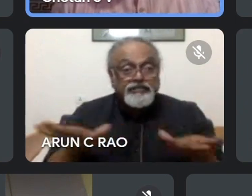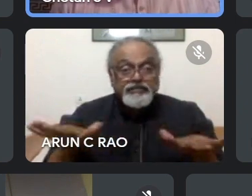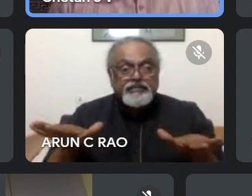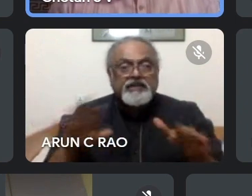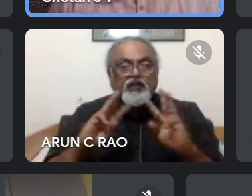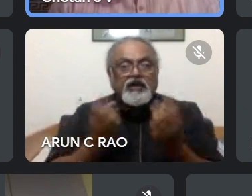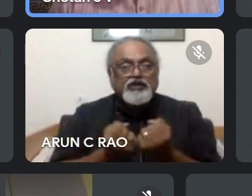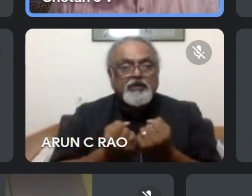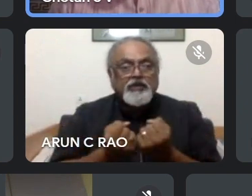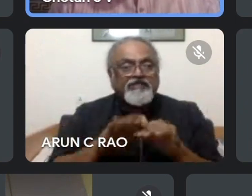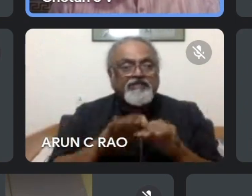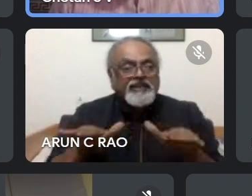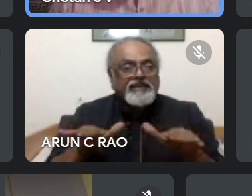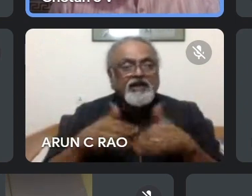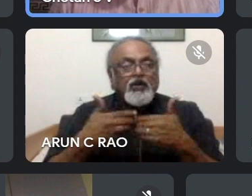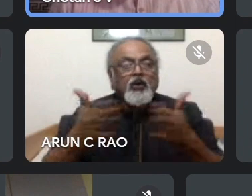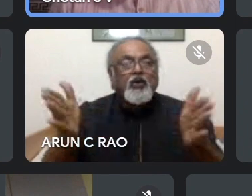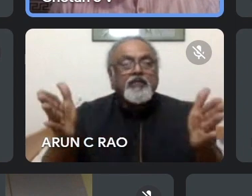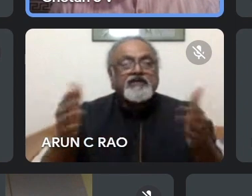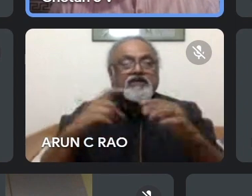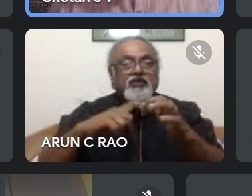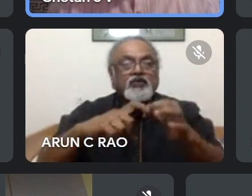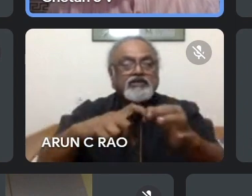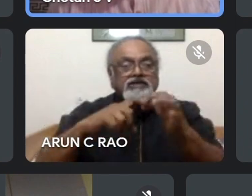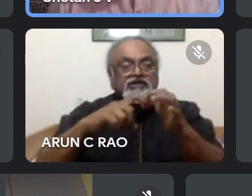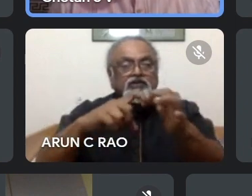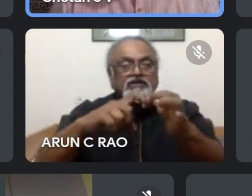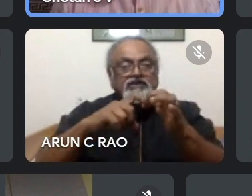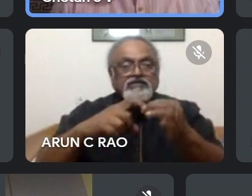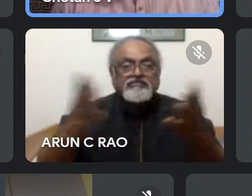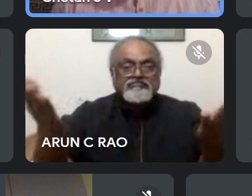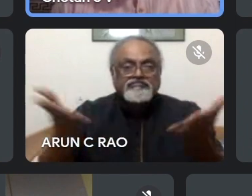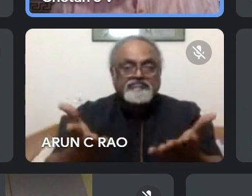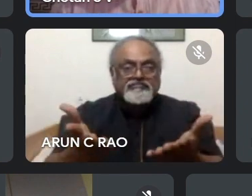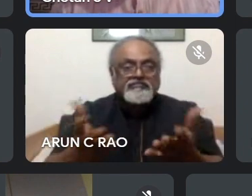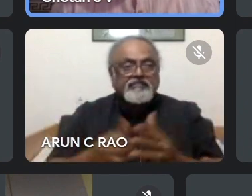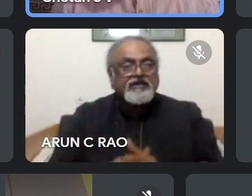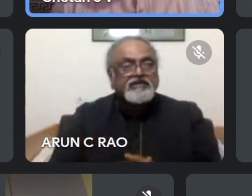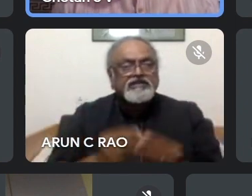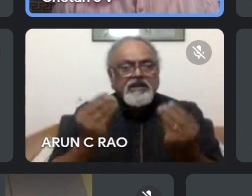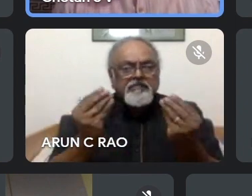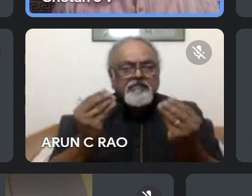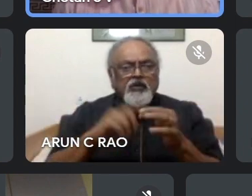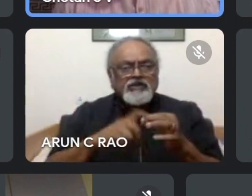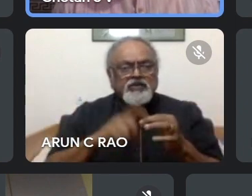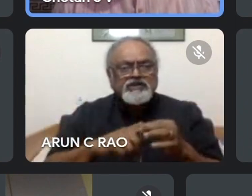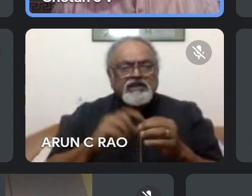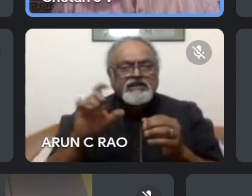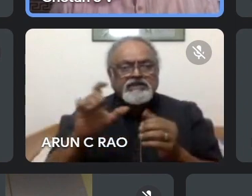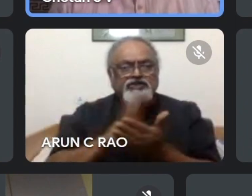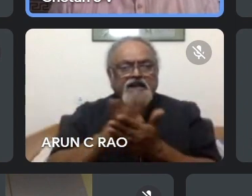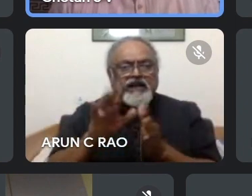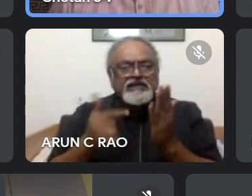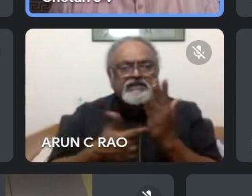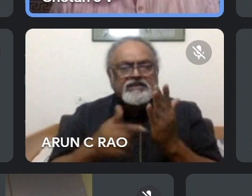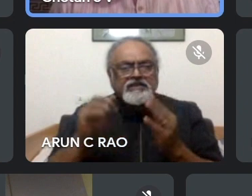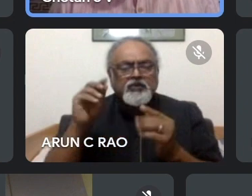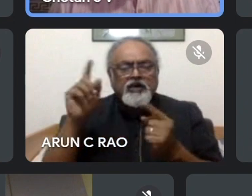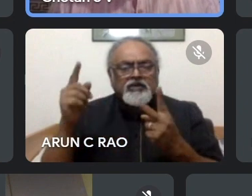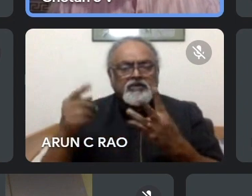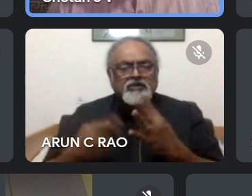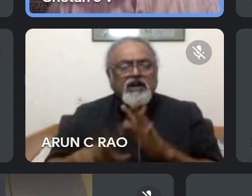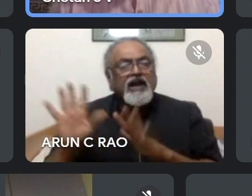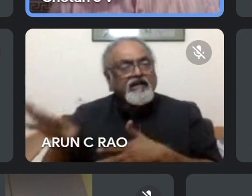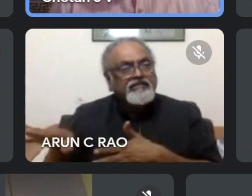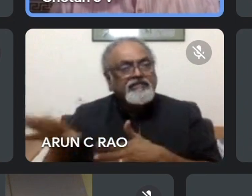So we'll open the session for question and answer. So we have a couple of questions in the chat box as well. But if you have